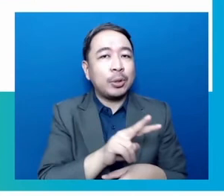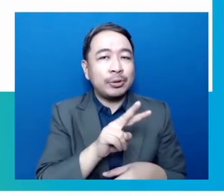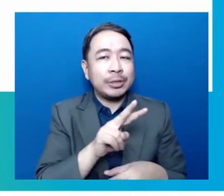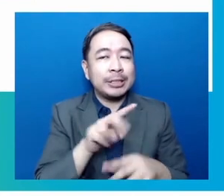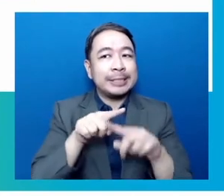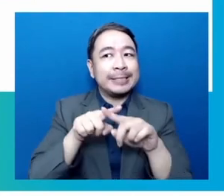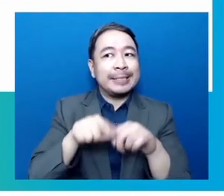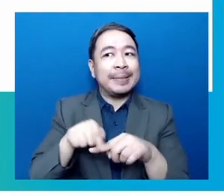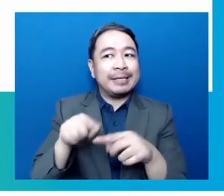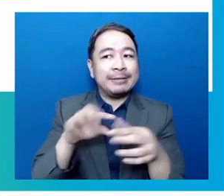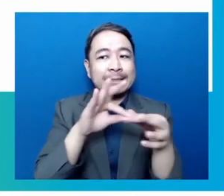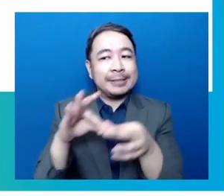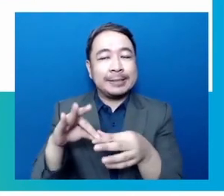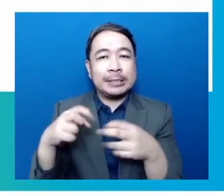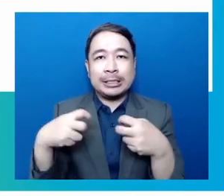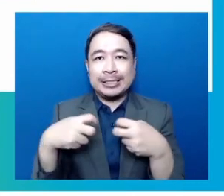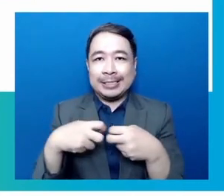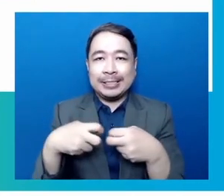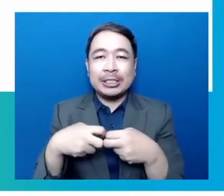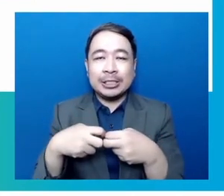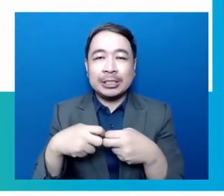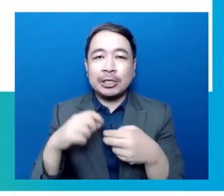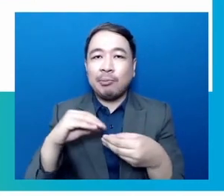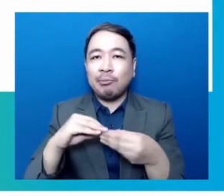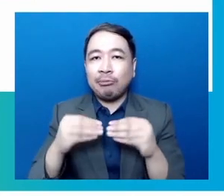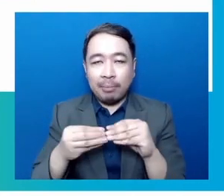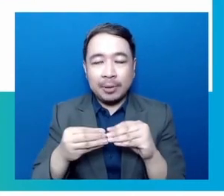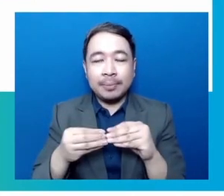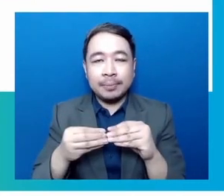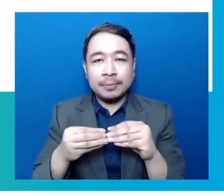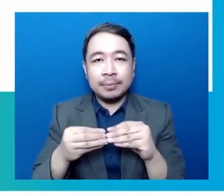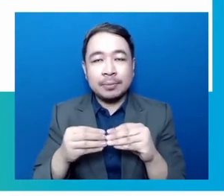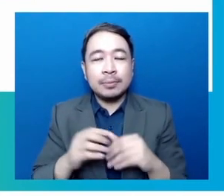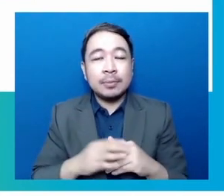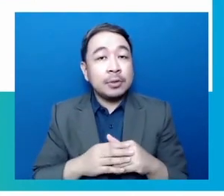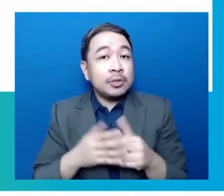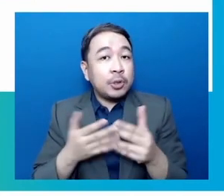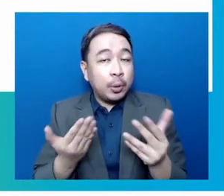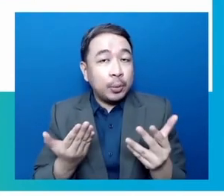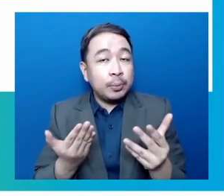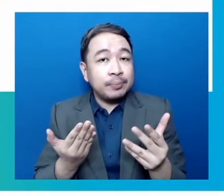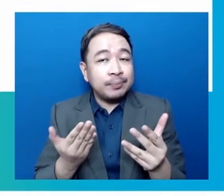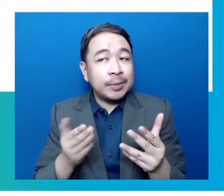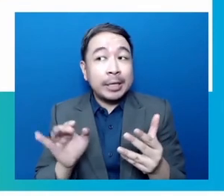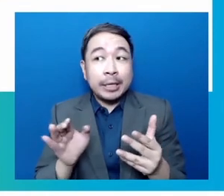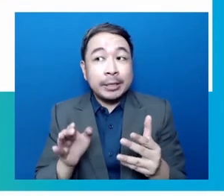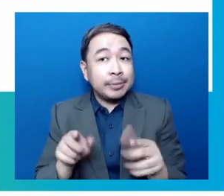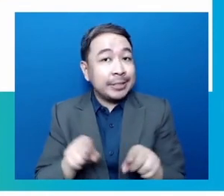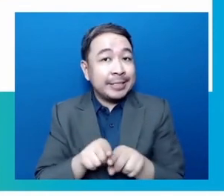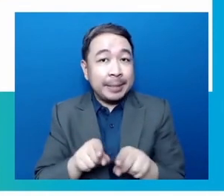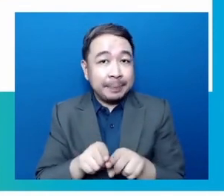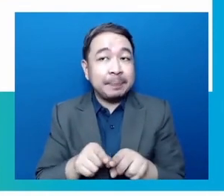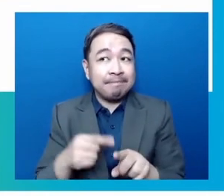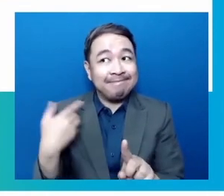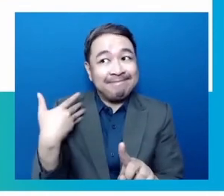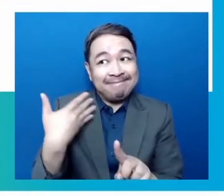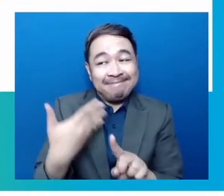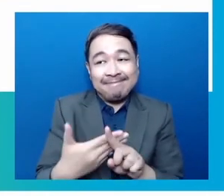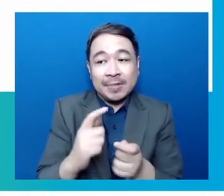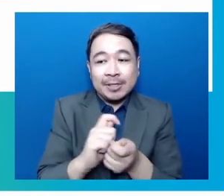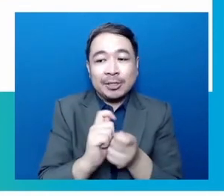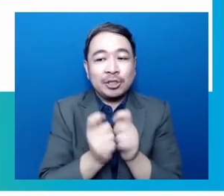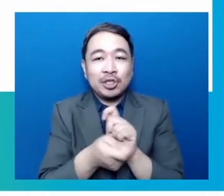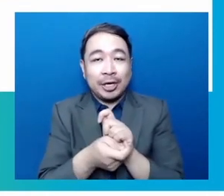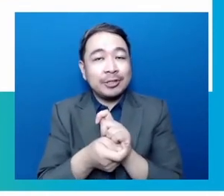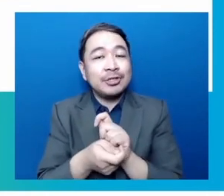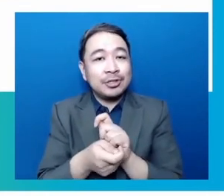issue, then we call for, like before, it's like changing the natures of